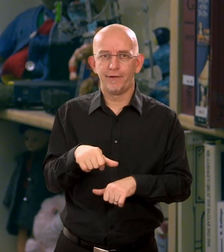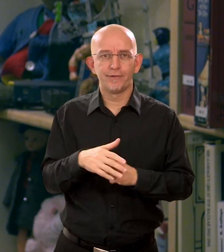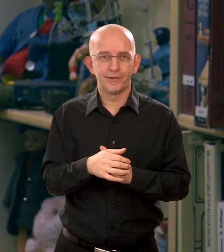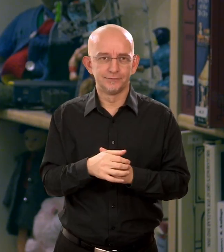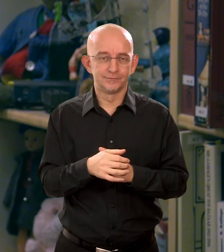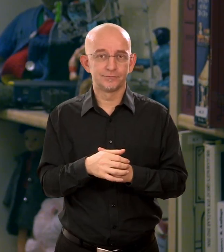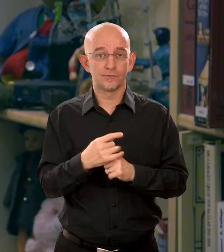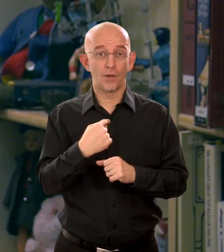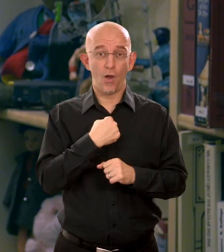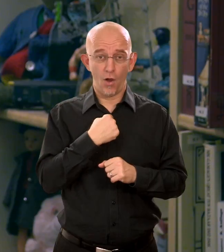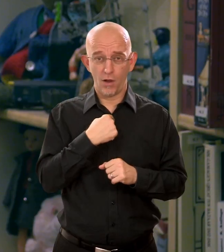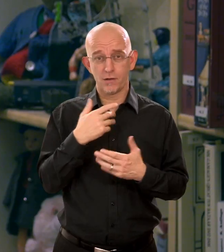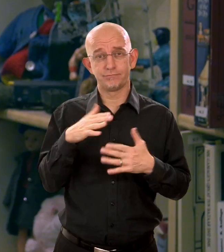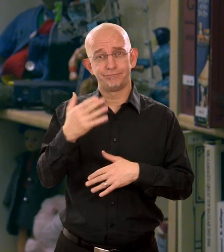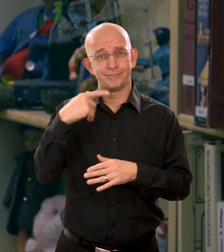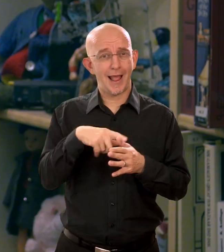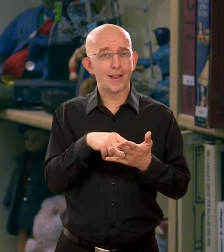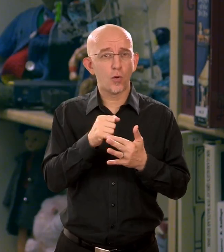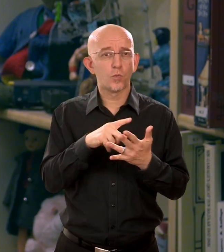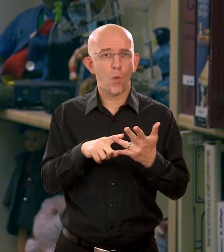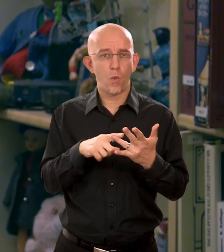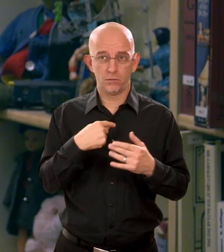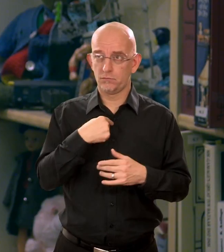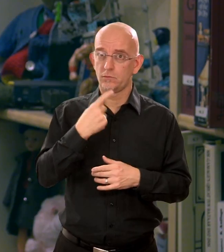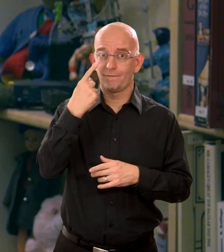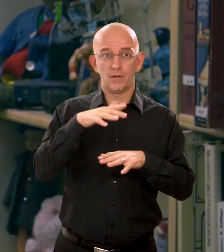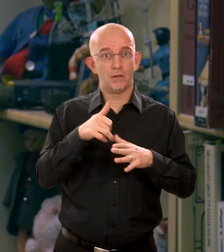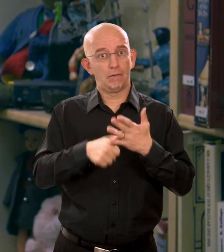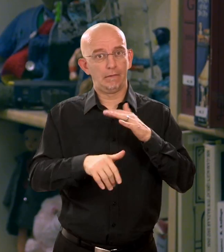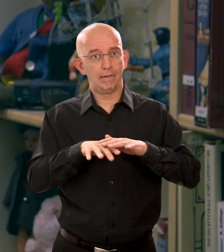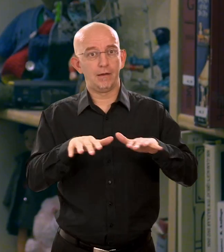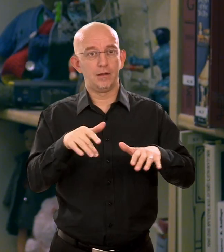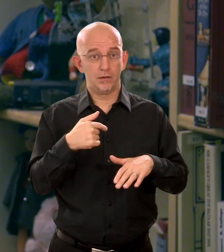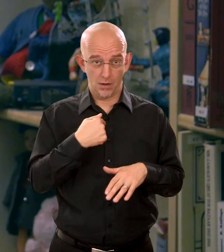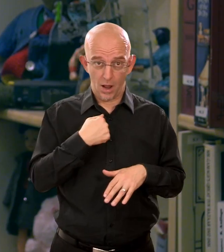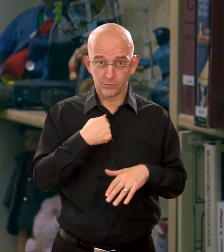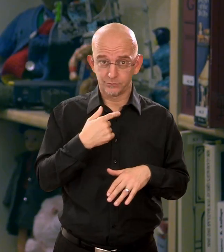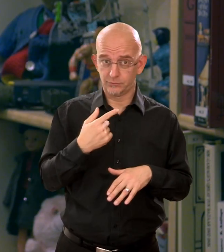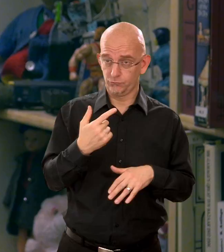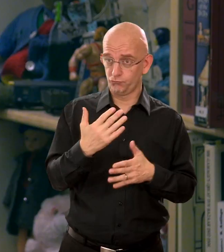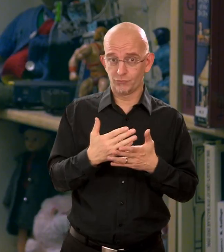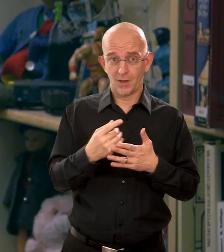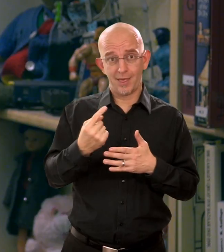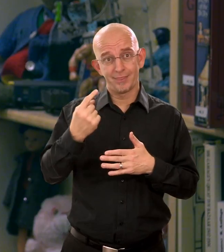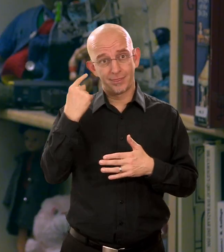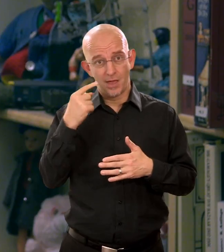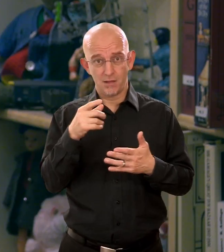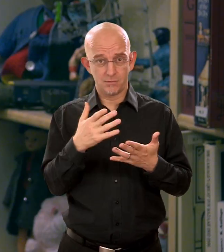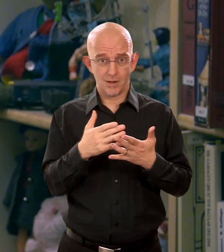first, we had some Lego because I had an older brother, so we had some leftover Lego.